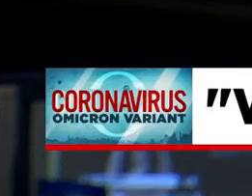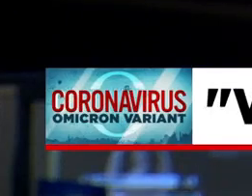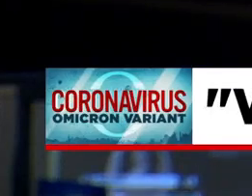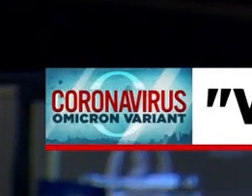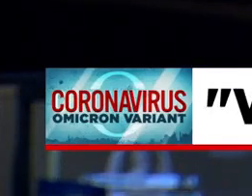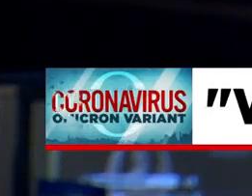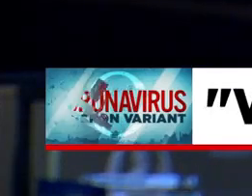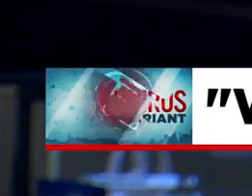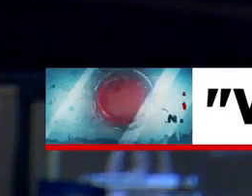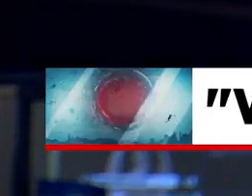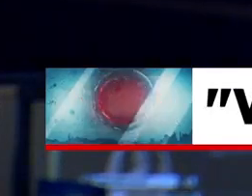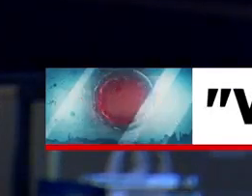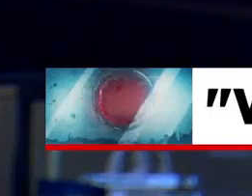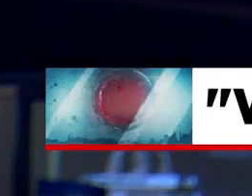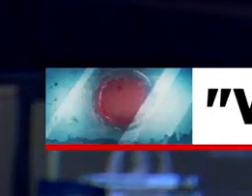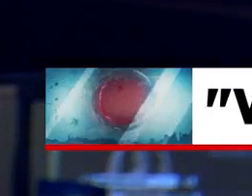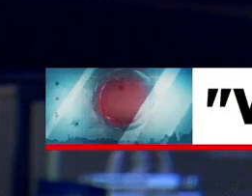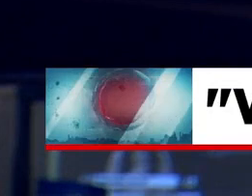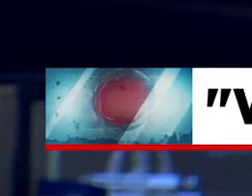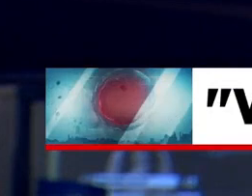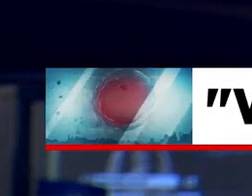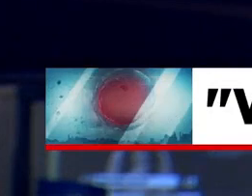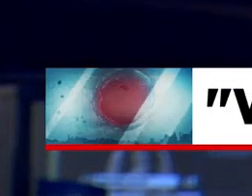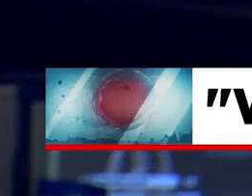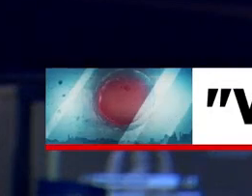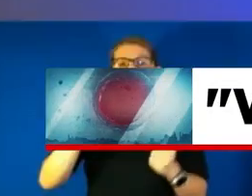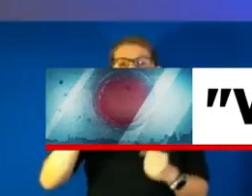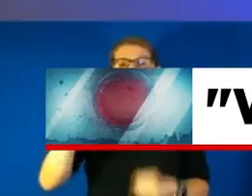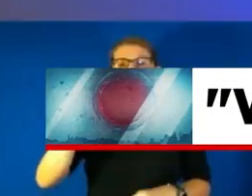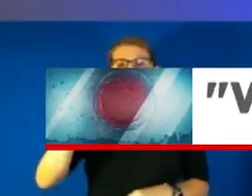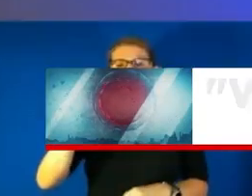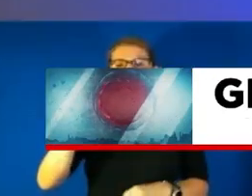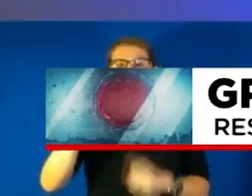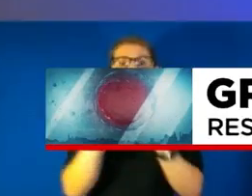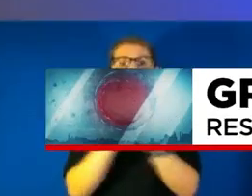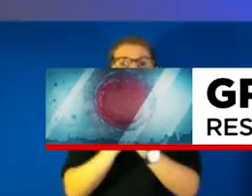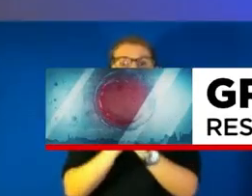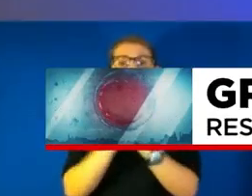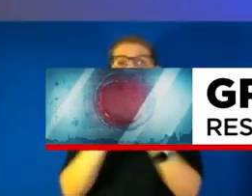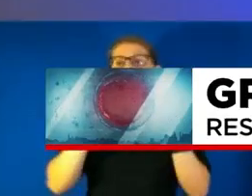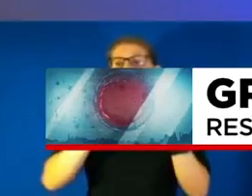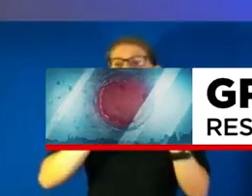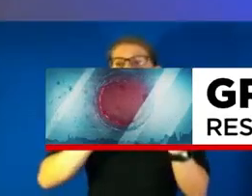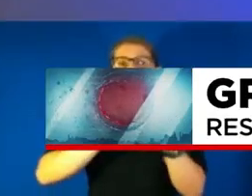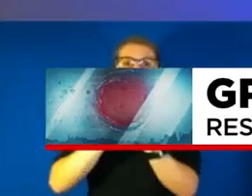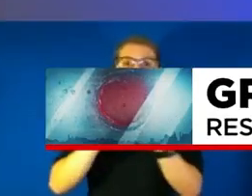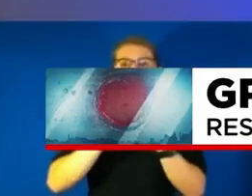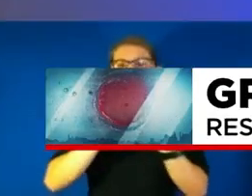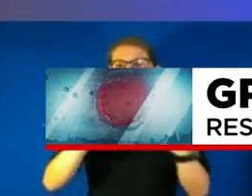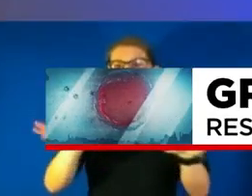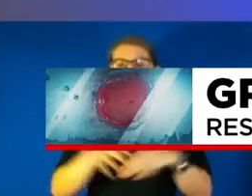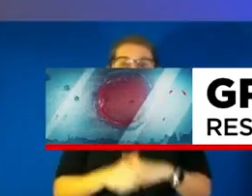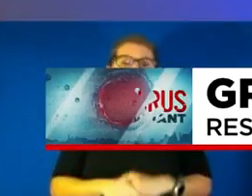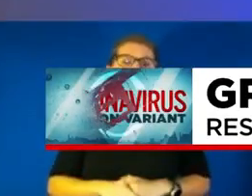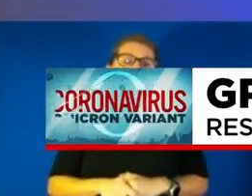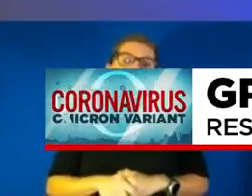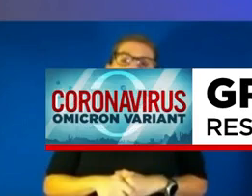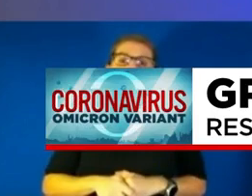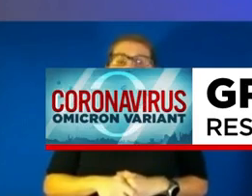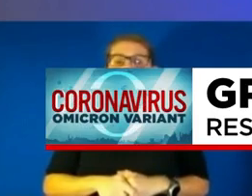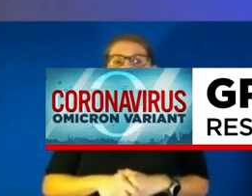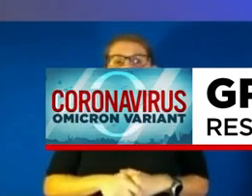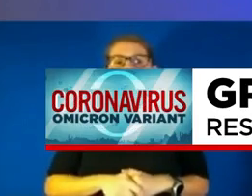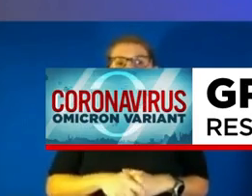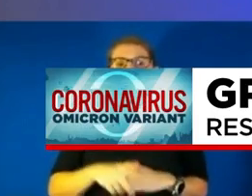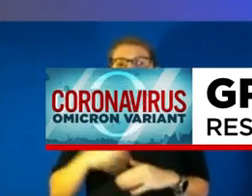to escape from it, even when they're off the clock. The increase in COVID, it's kind of wearing on